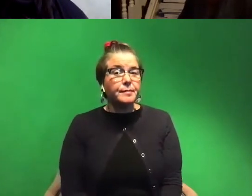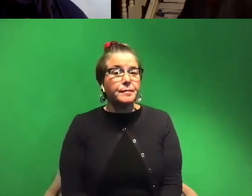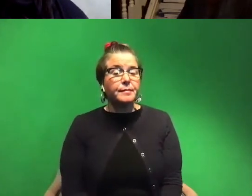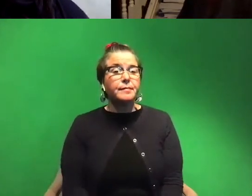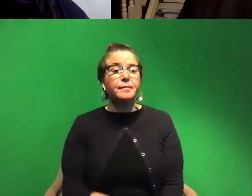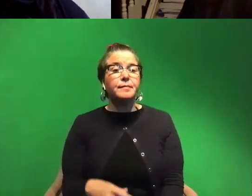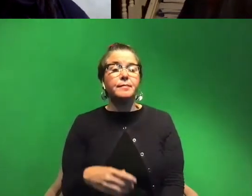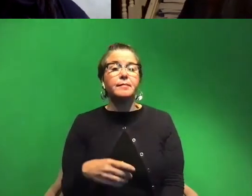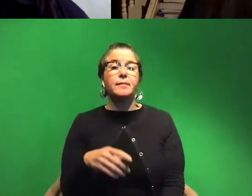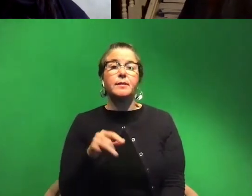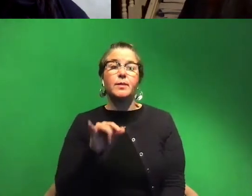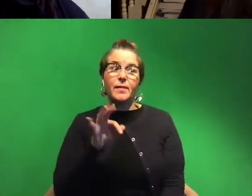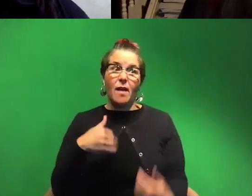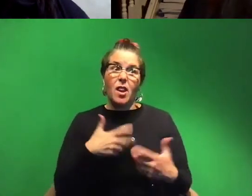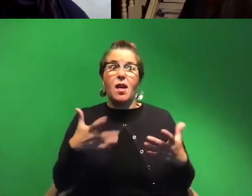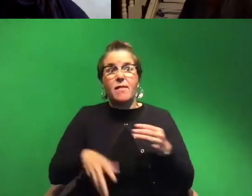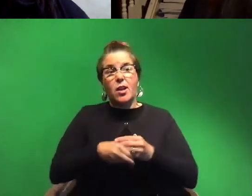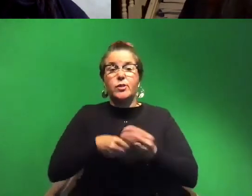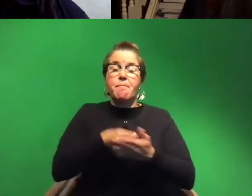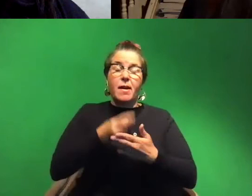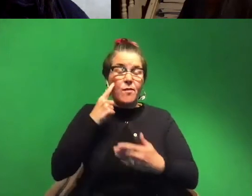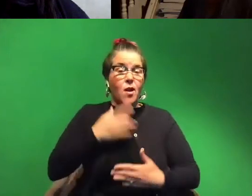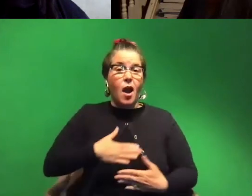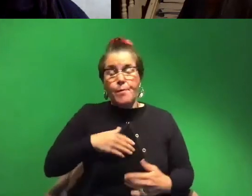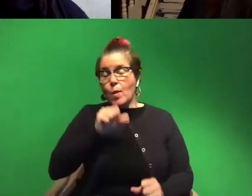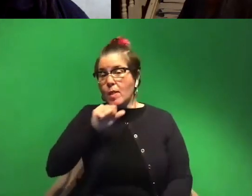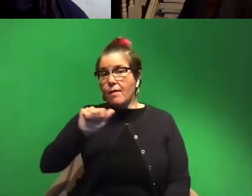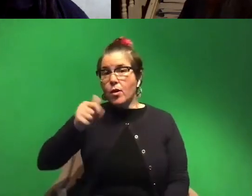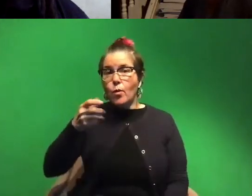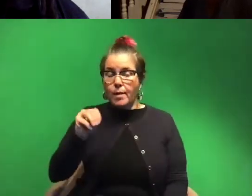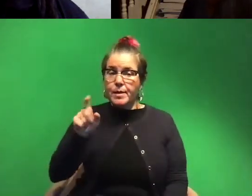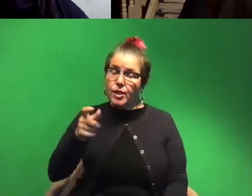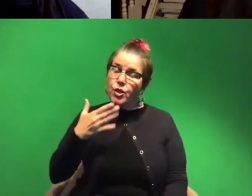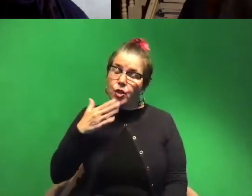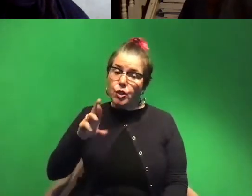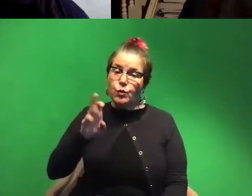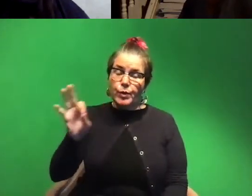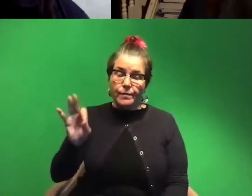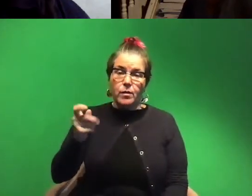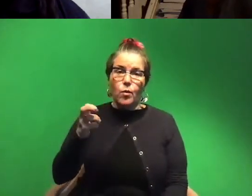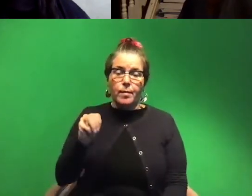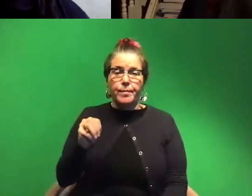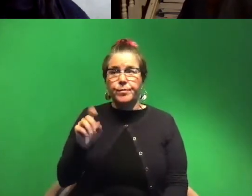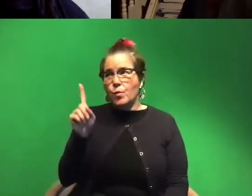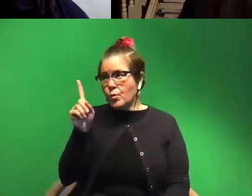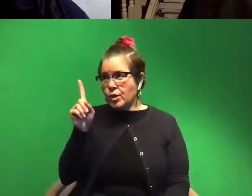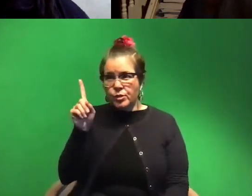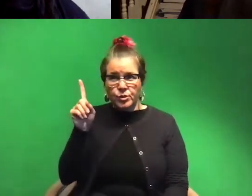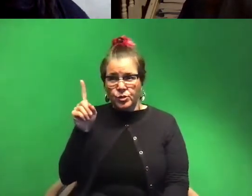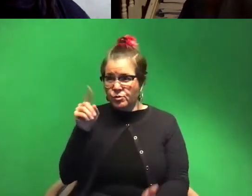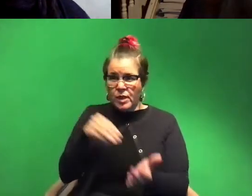a hobby, you really, really love your aquarium, because you need a good reef aquarium, which will be $1,000 to